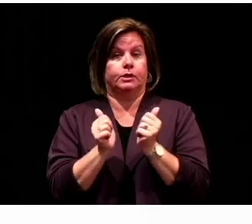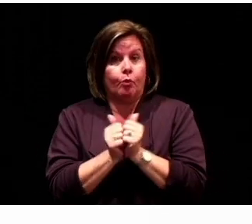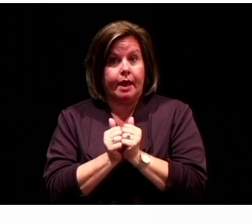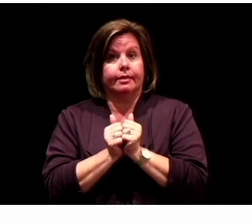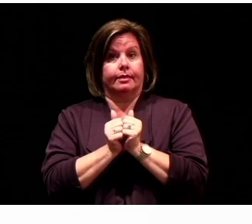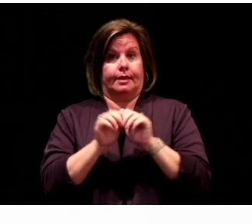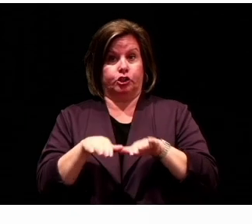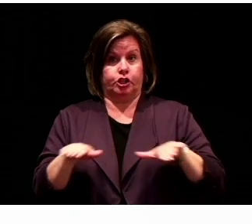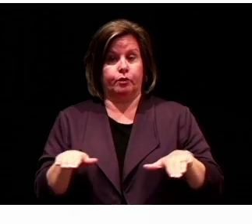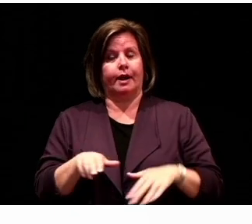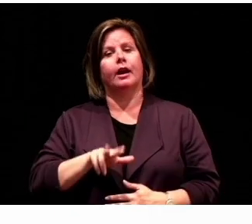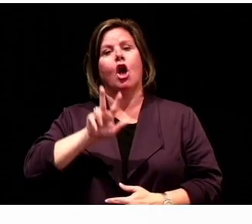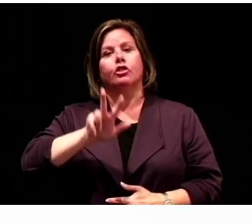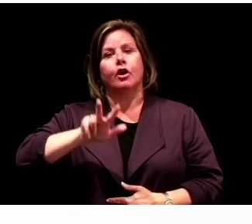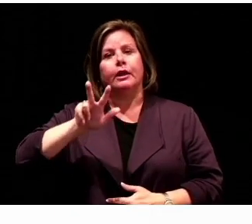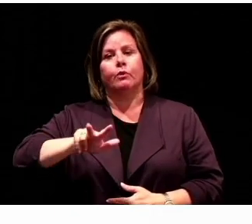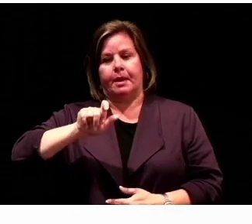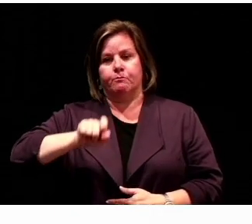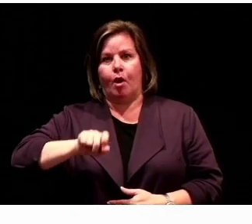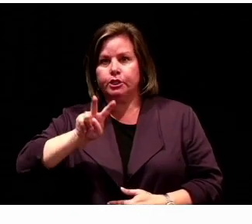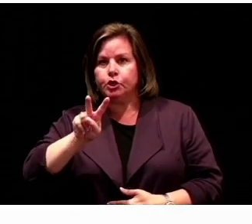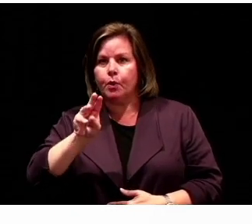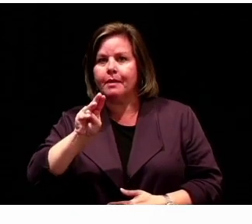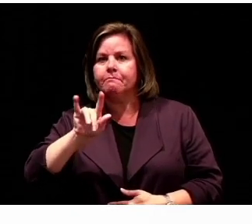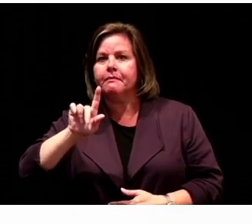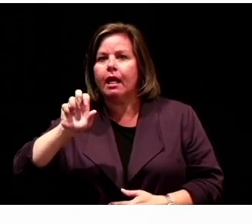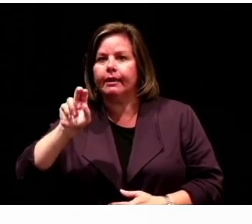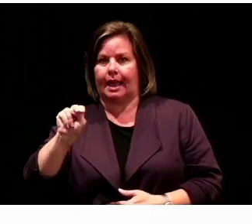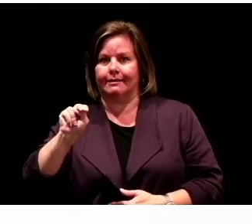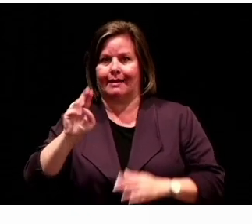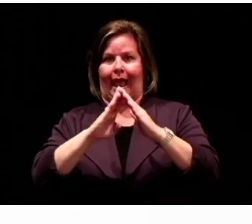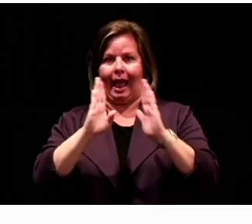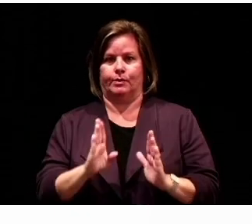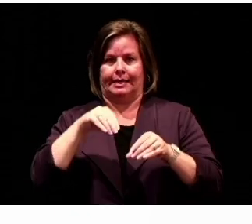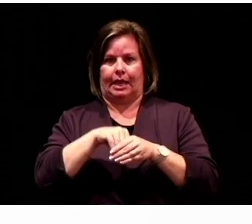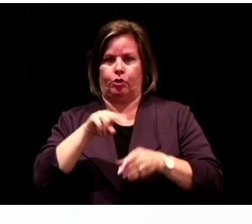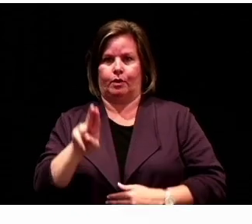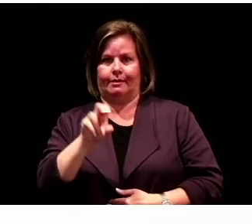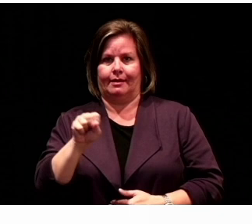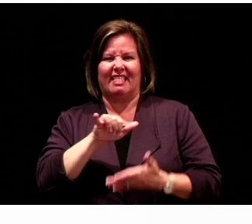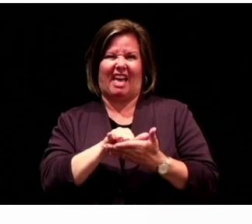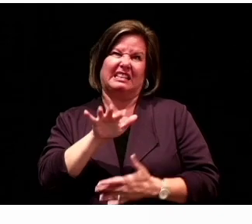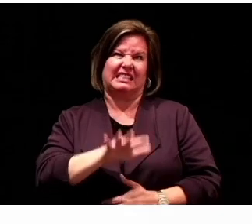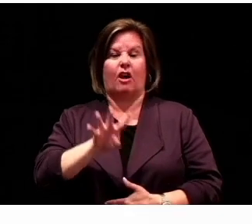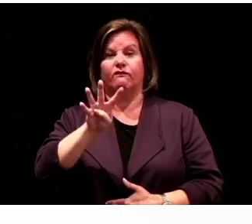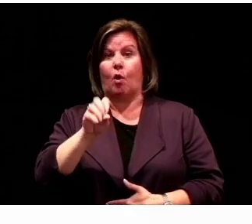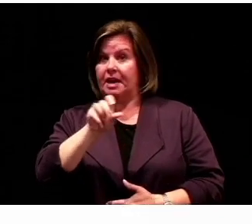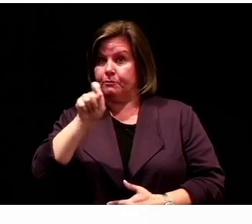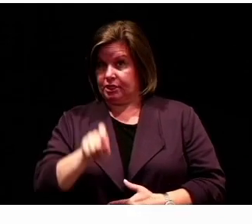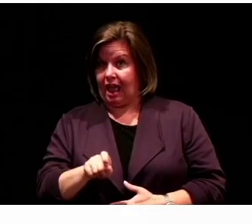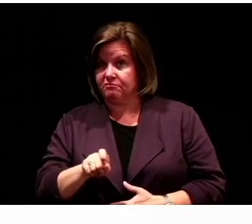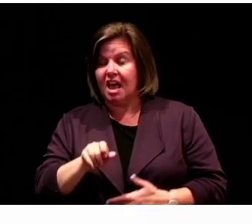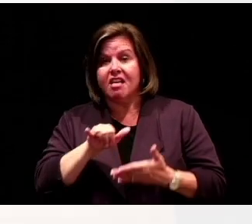argue. Who does it impact? When we say families with children, are we talking about one parent, one child? Are we talking